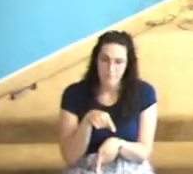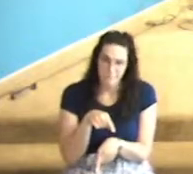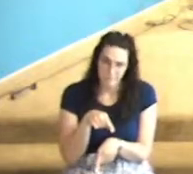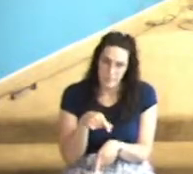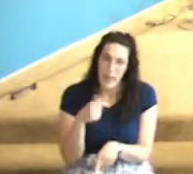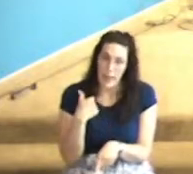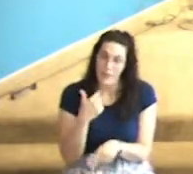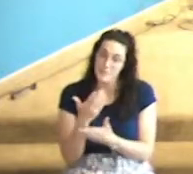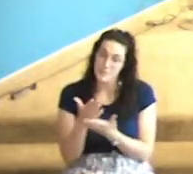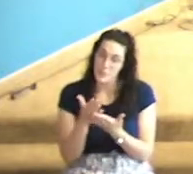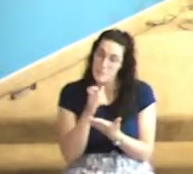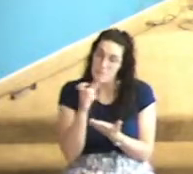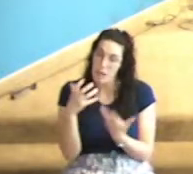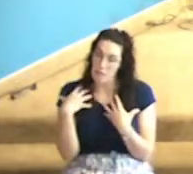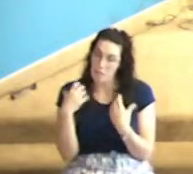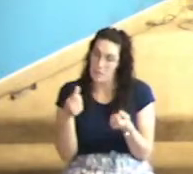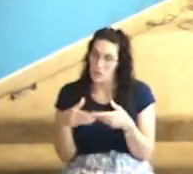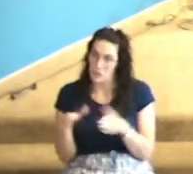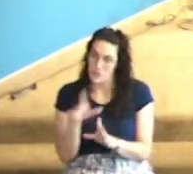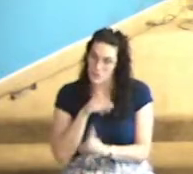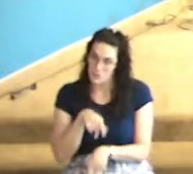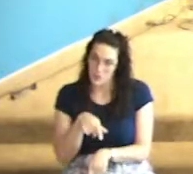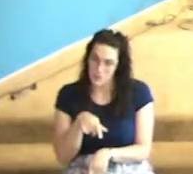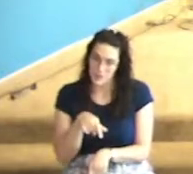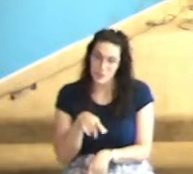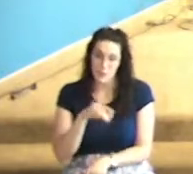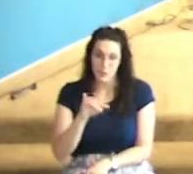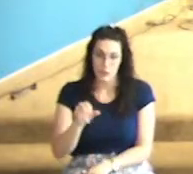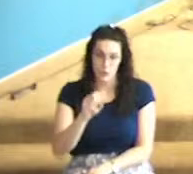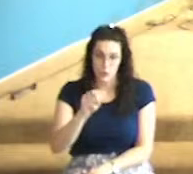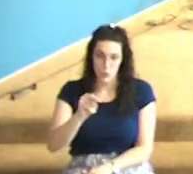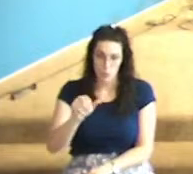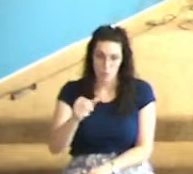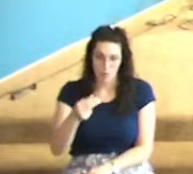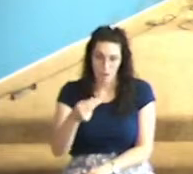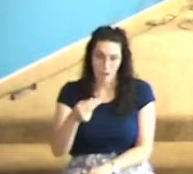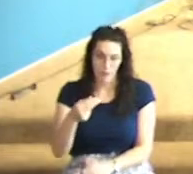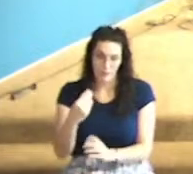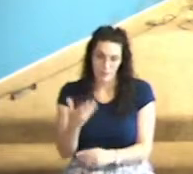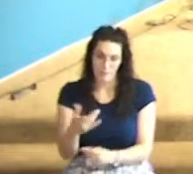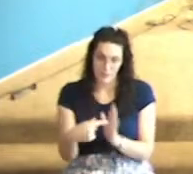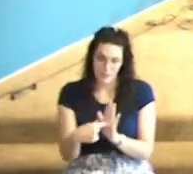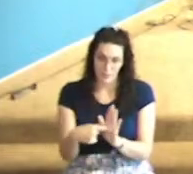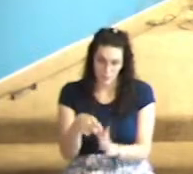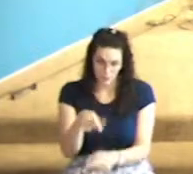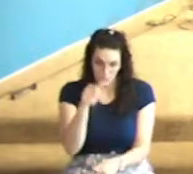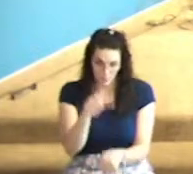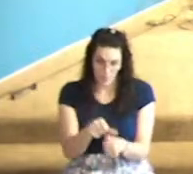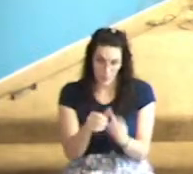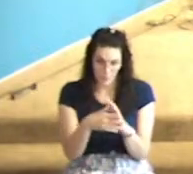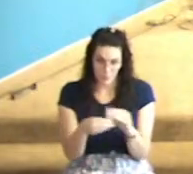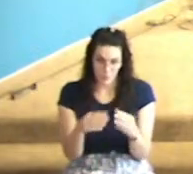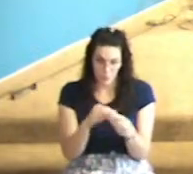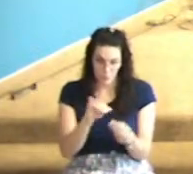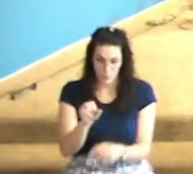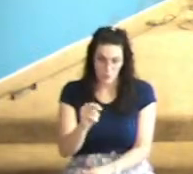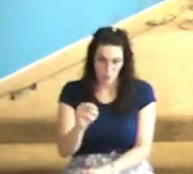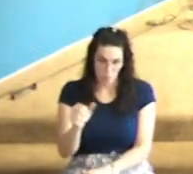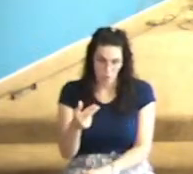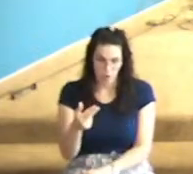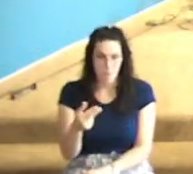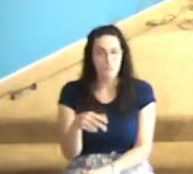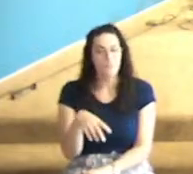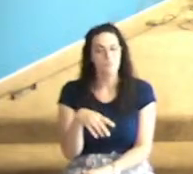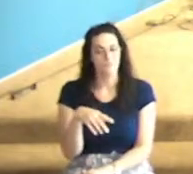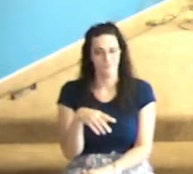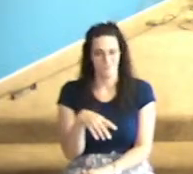some unhealthy ways to respond, and Jonah gives us an example. If you know the story of Jonah, if not, I invite you to